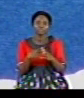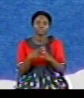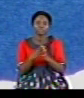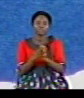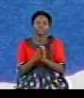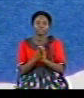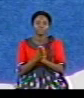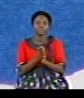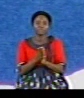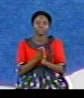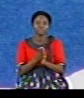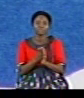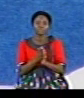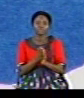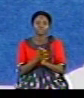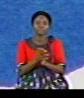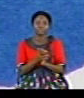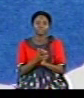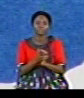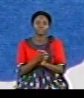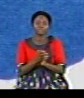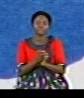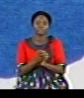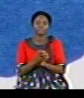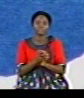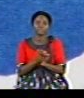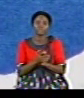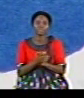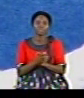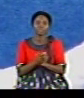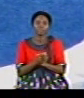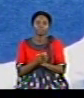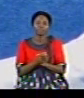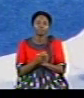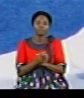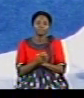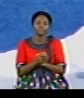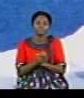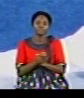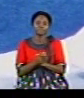You're me a lot, man. You're ready to be able to play. I mean, I have a promise to me.